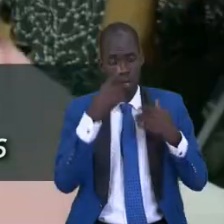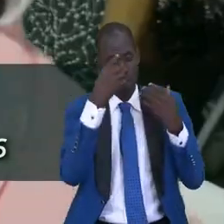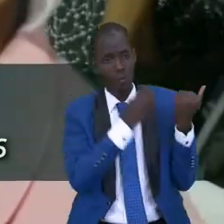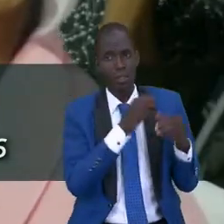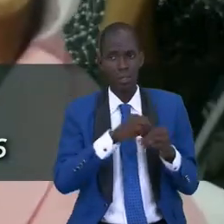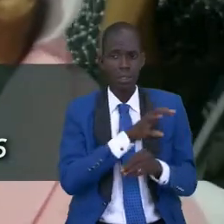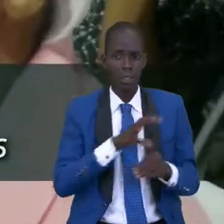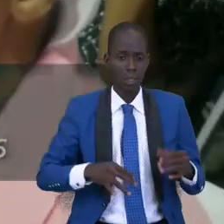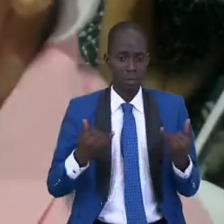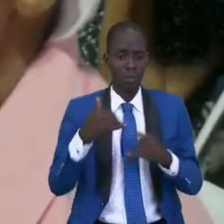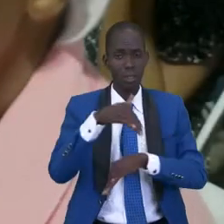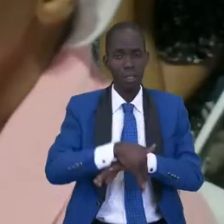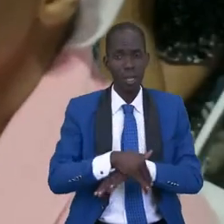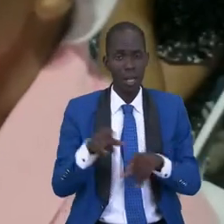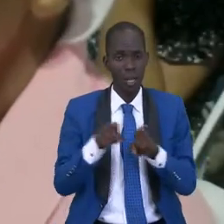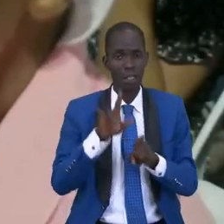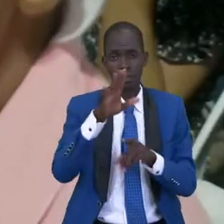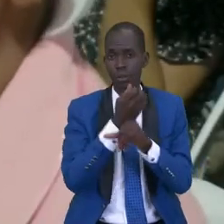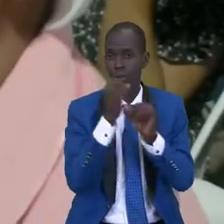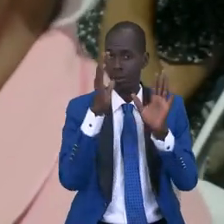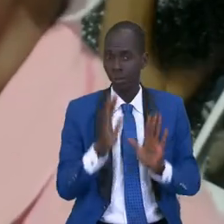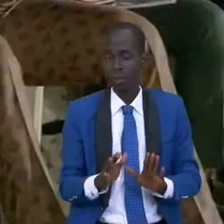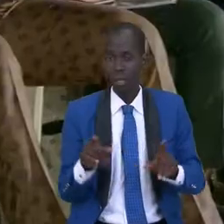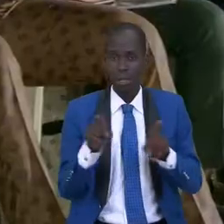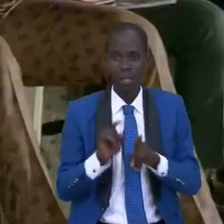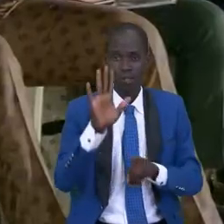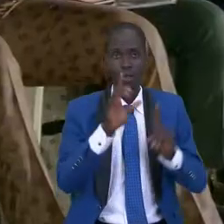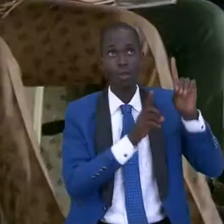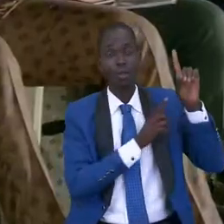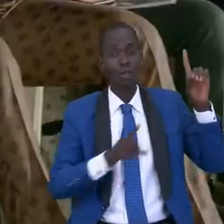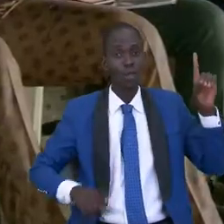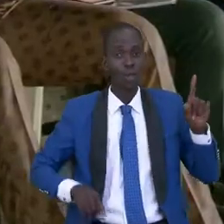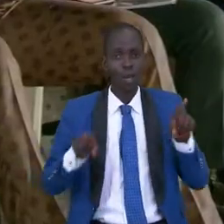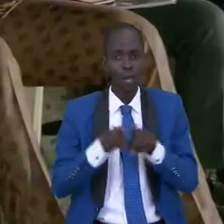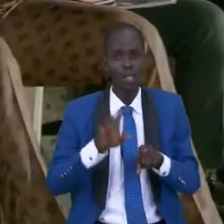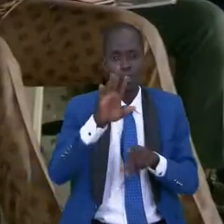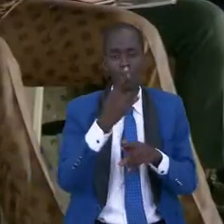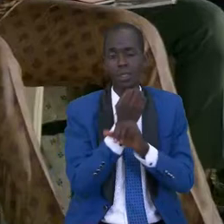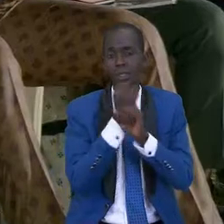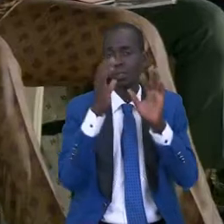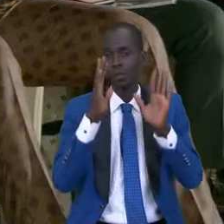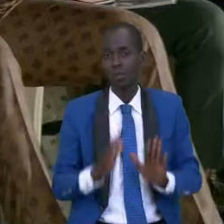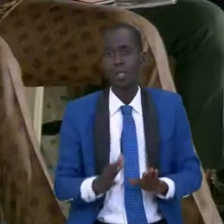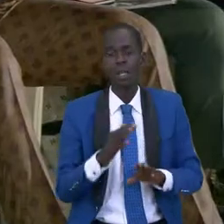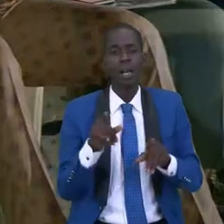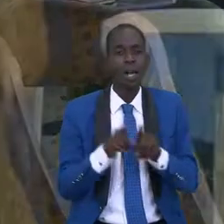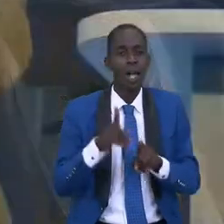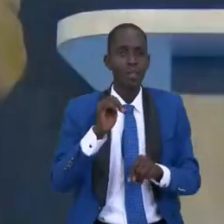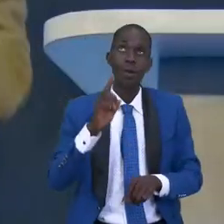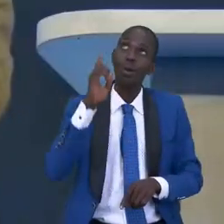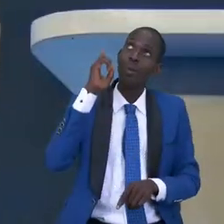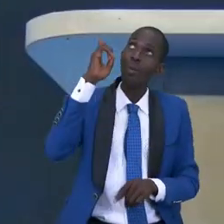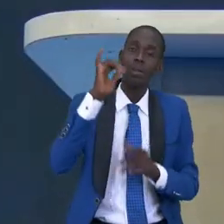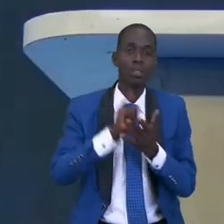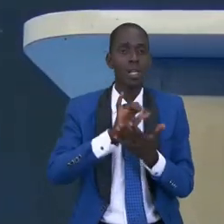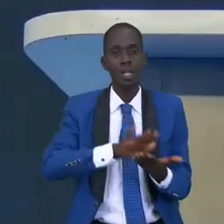tonight as your Savior, as your Lord, as your Redeemer, as the one that died for you